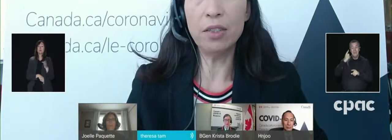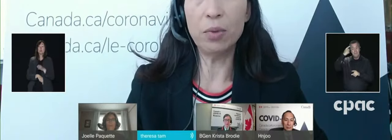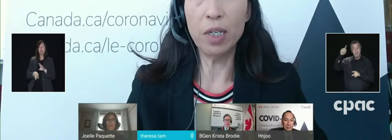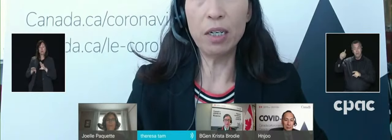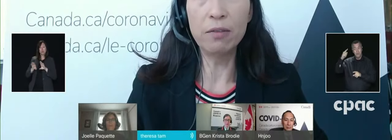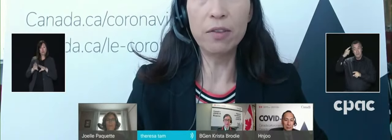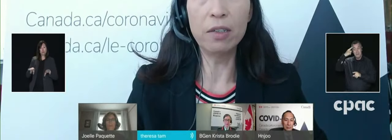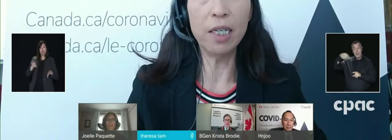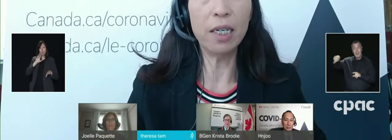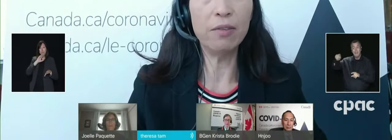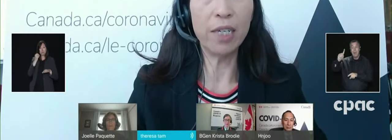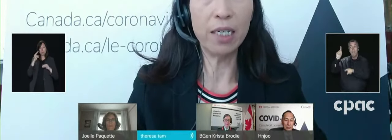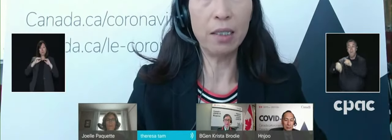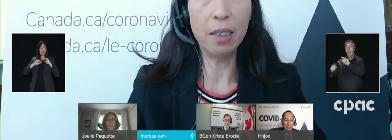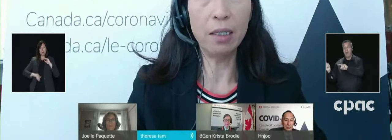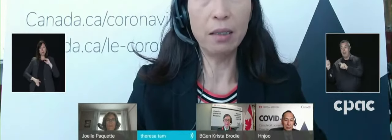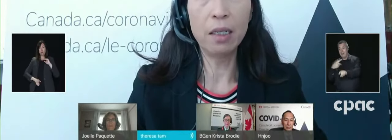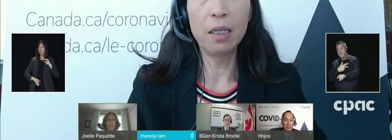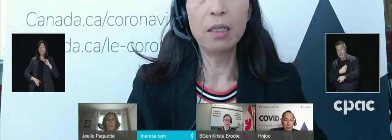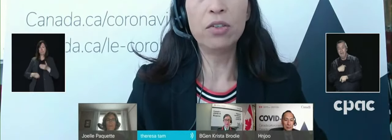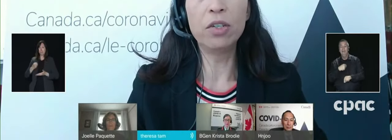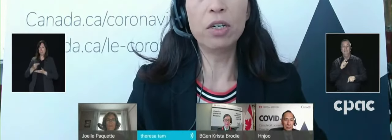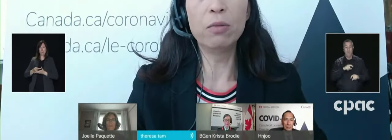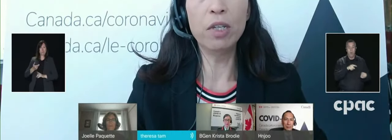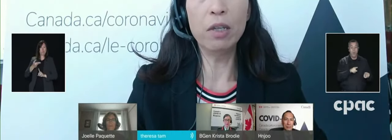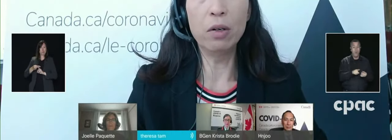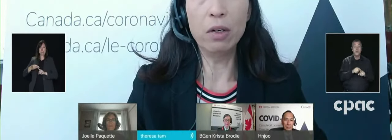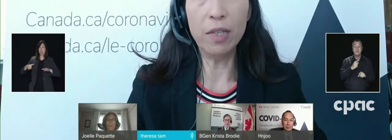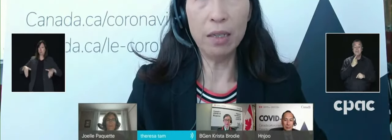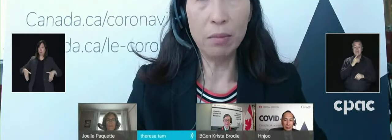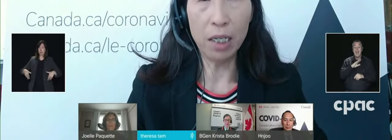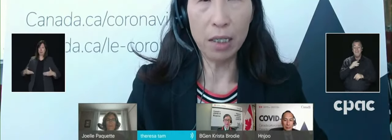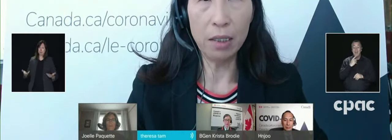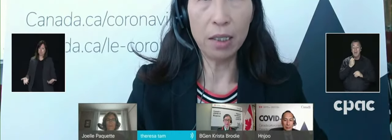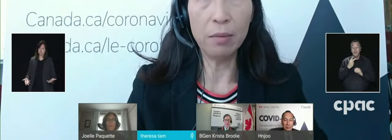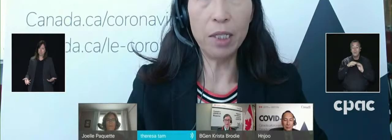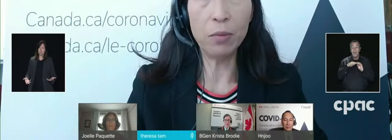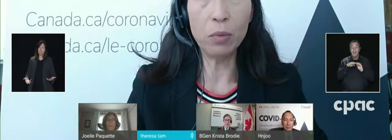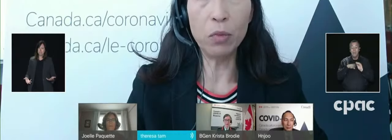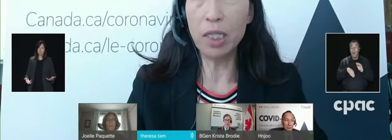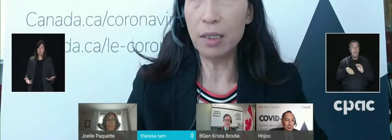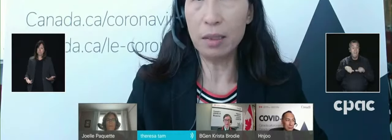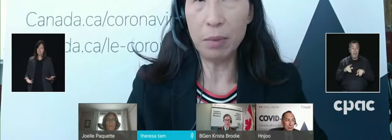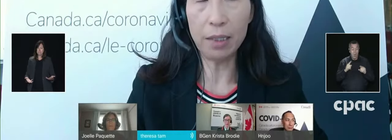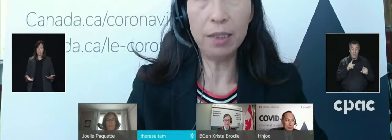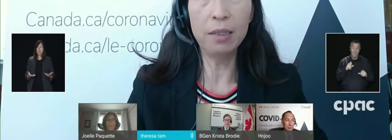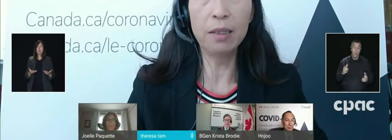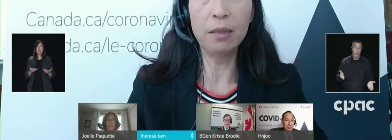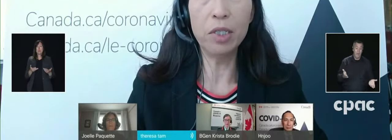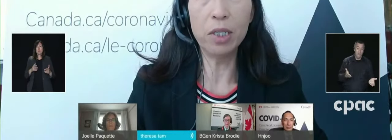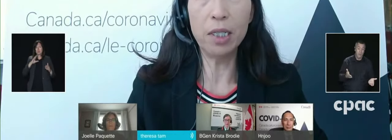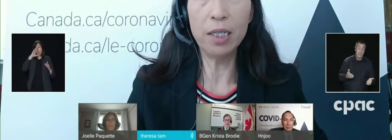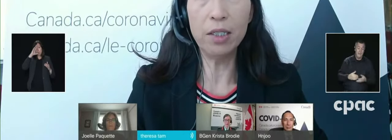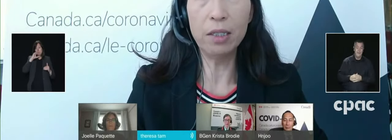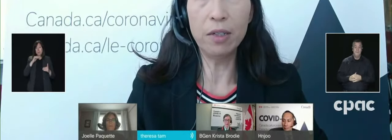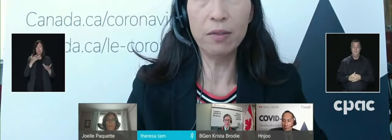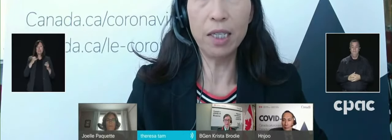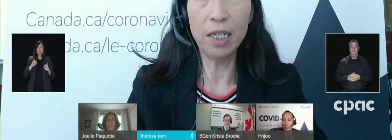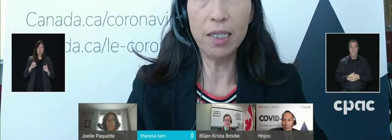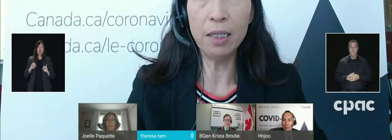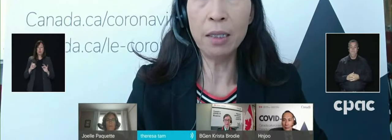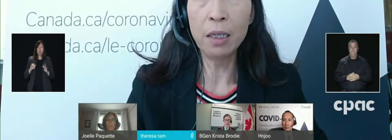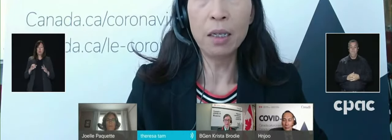under the age of 12 don't yet have a vaccine. So with all of that in mind, I mean, one would expect still some circulation